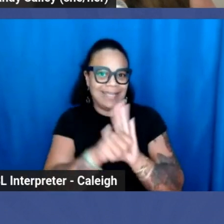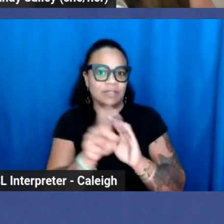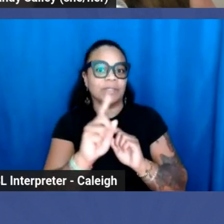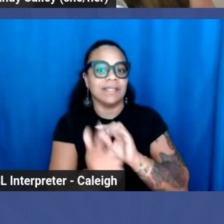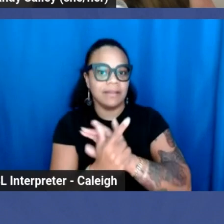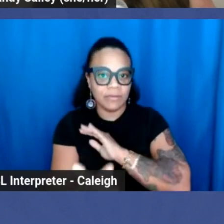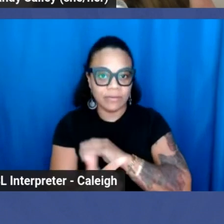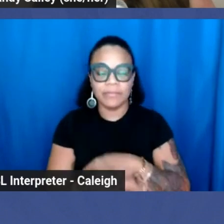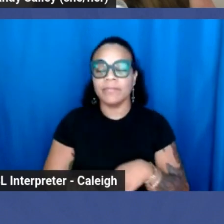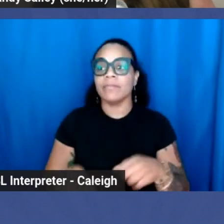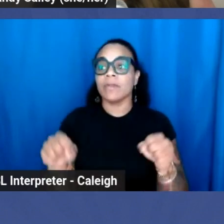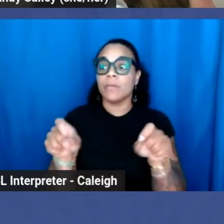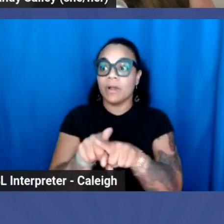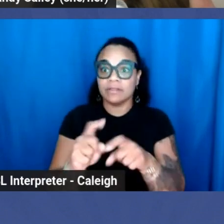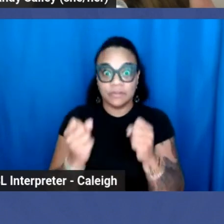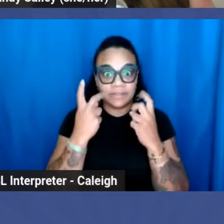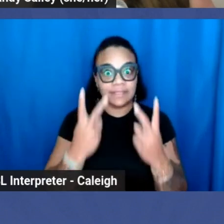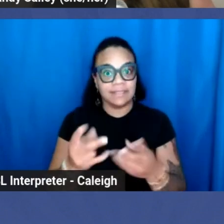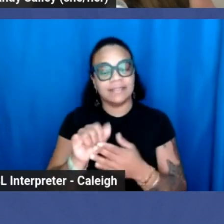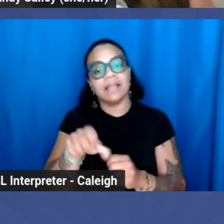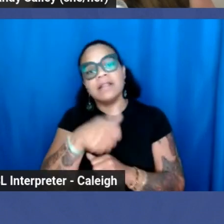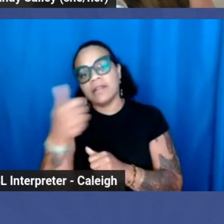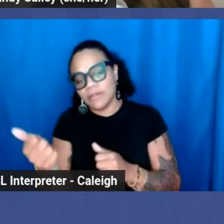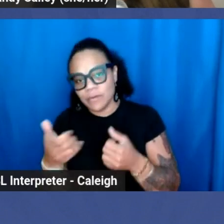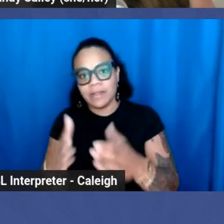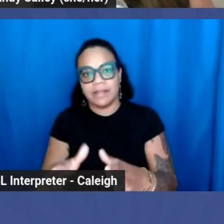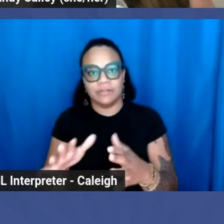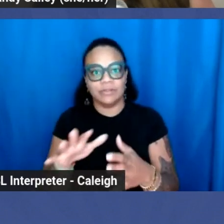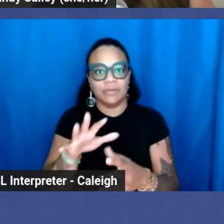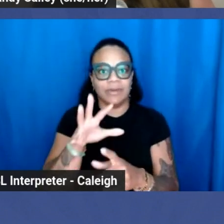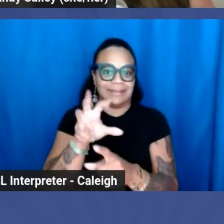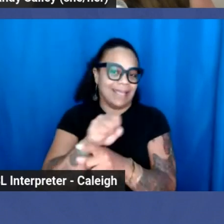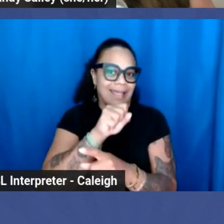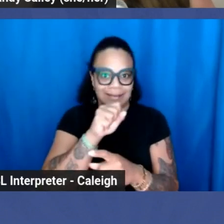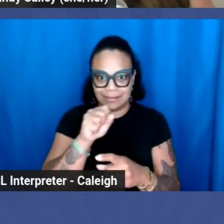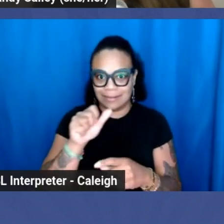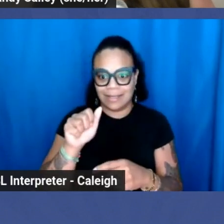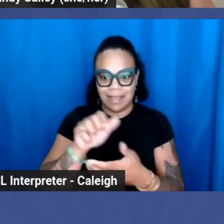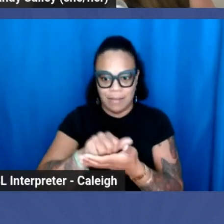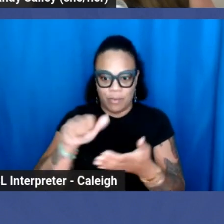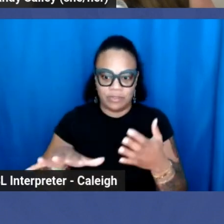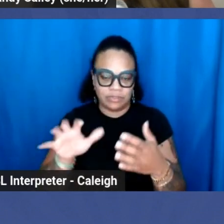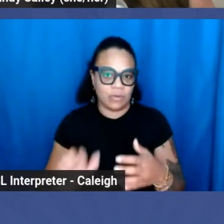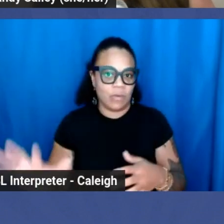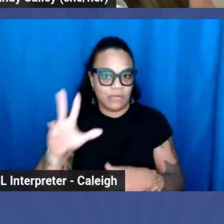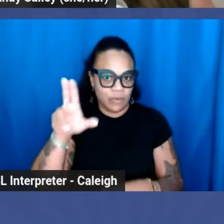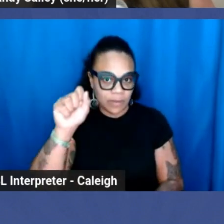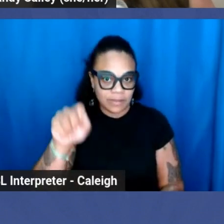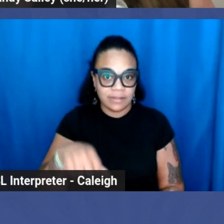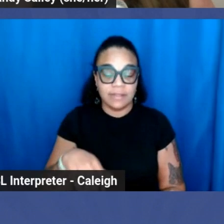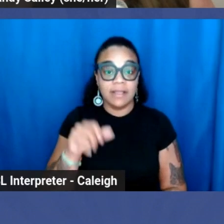seeing that it's another way to attack abortion across the country. If they can,